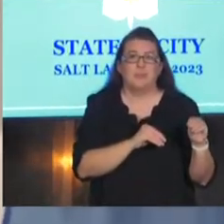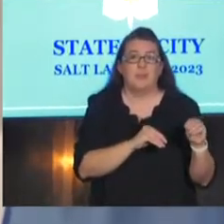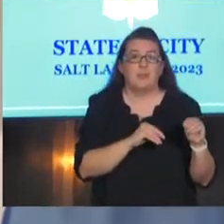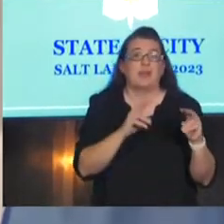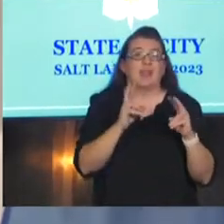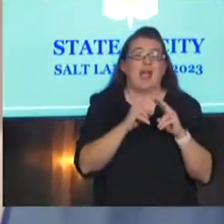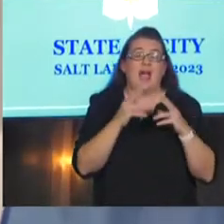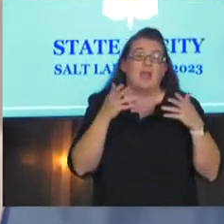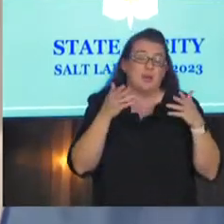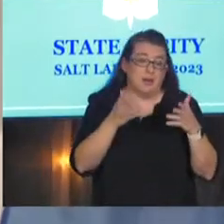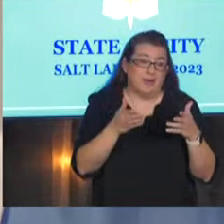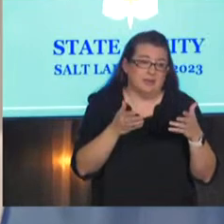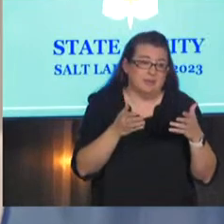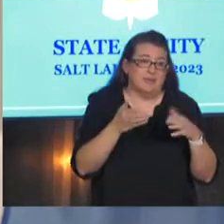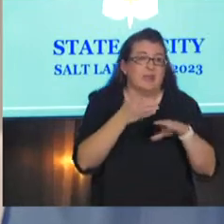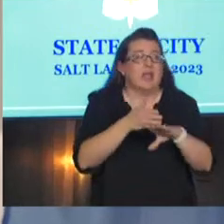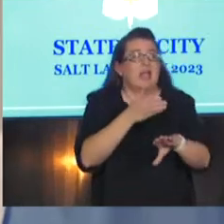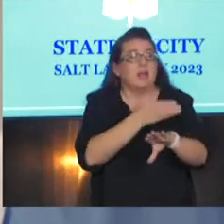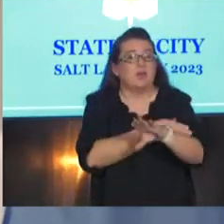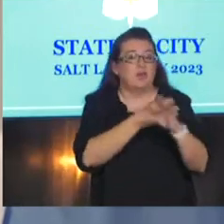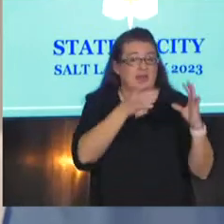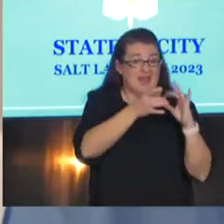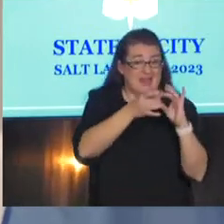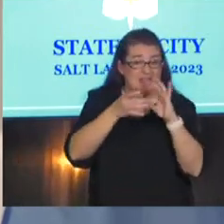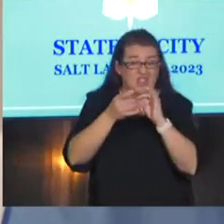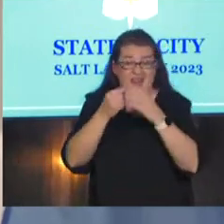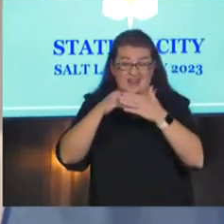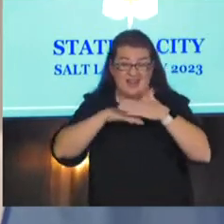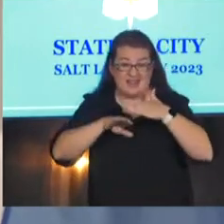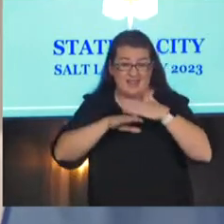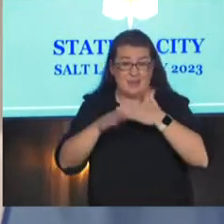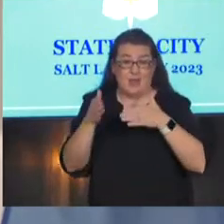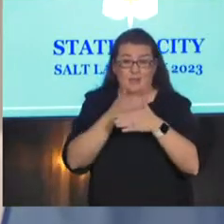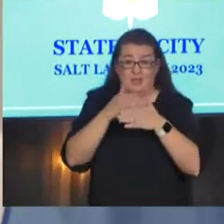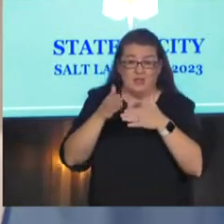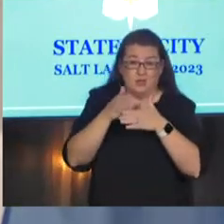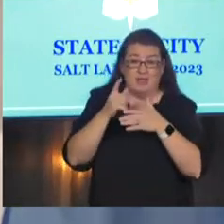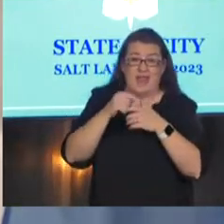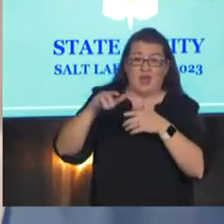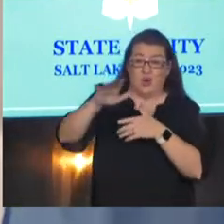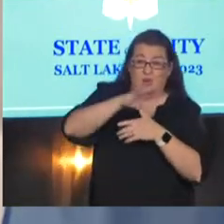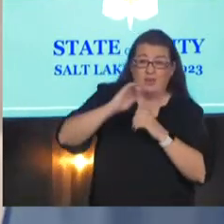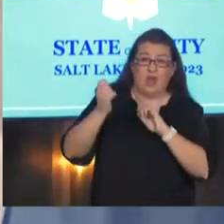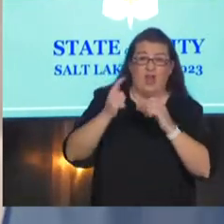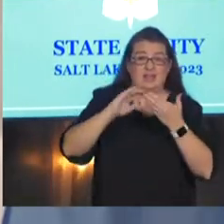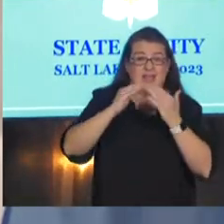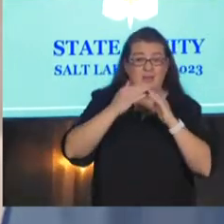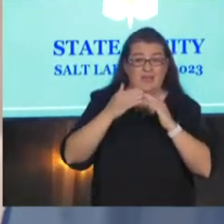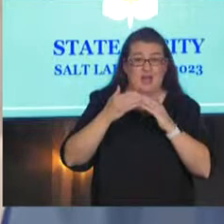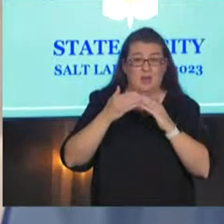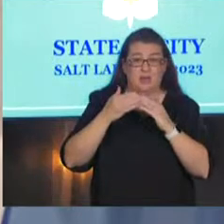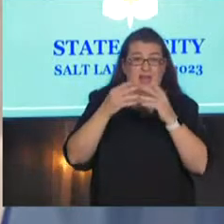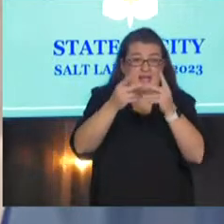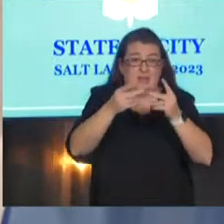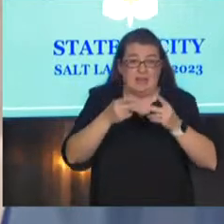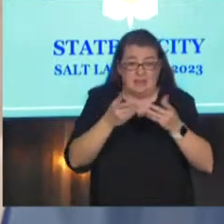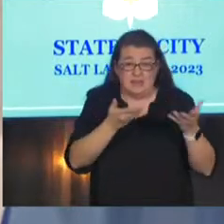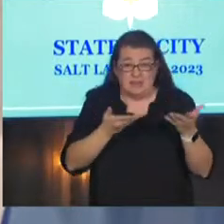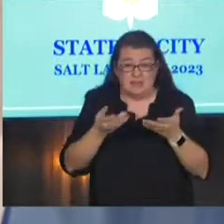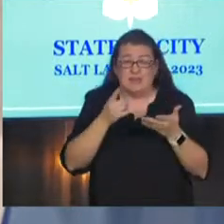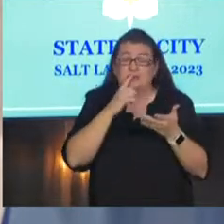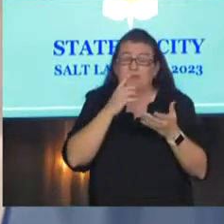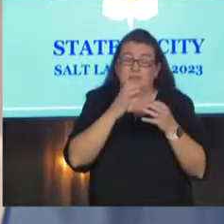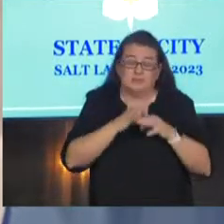Either way, improving connectivity and accessibility between and around all of our downtown destinations is a